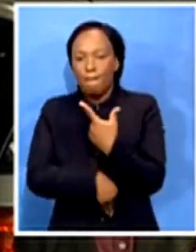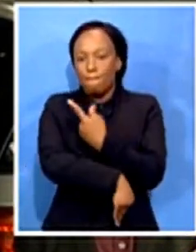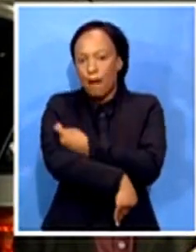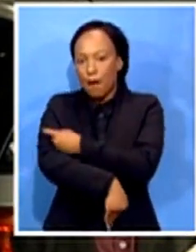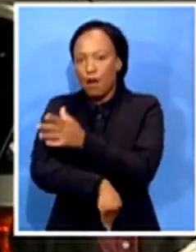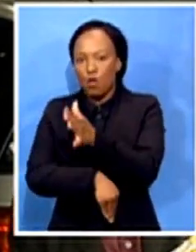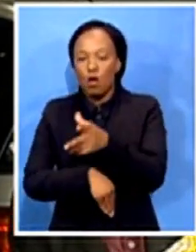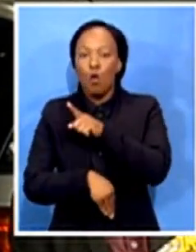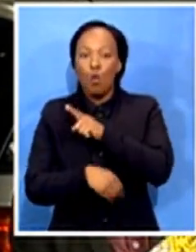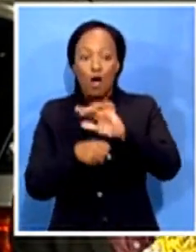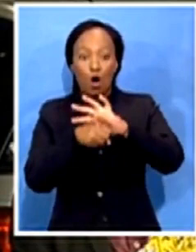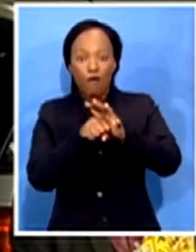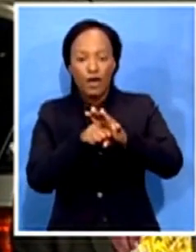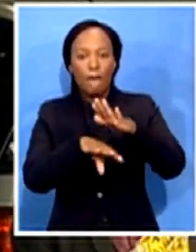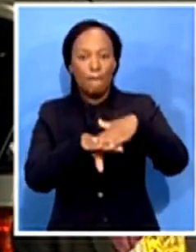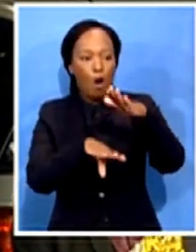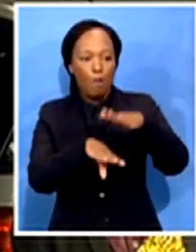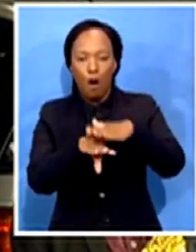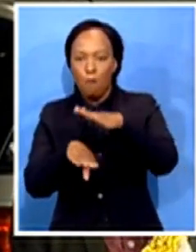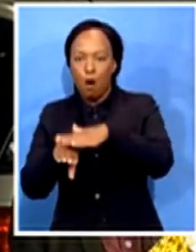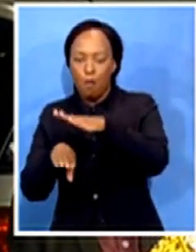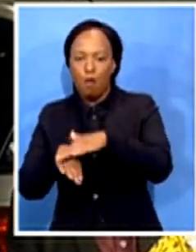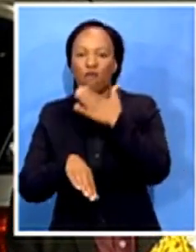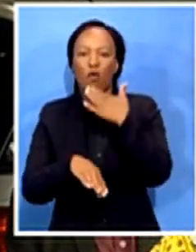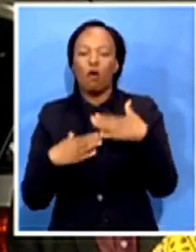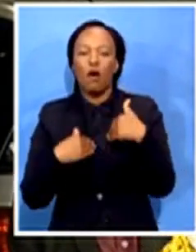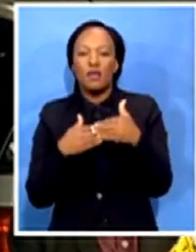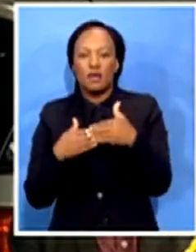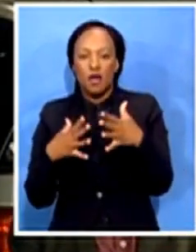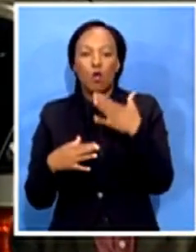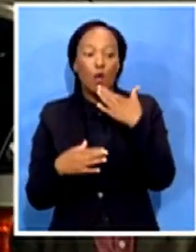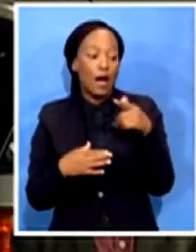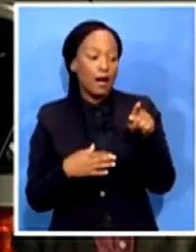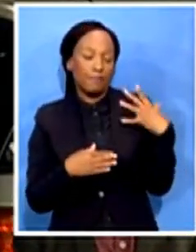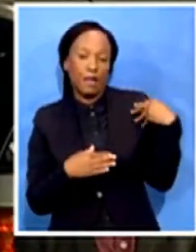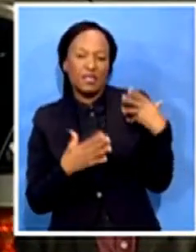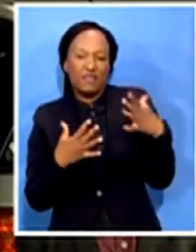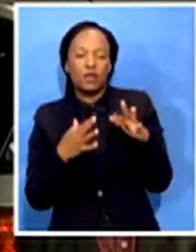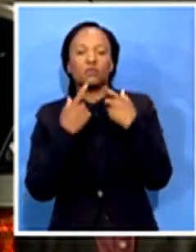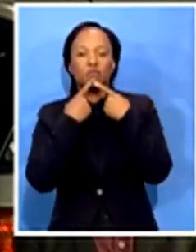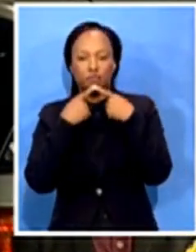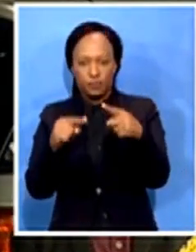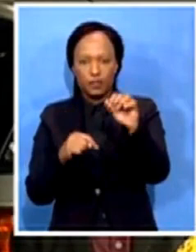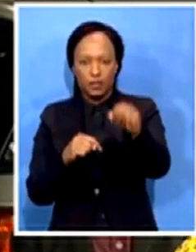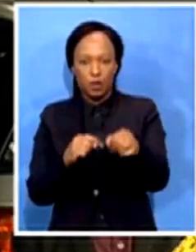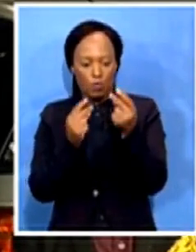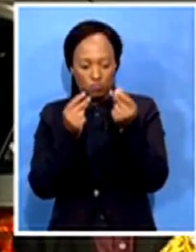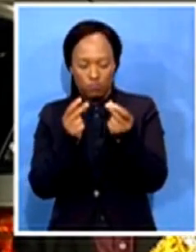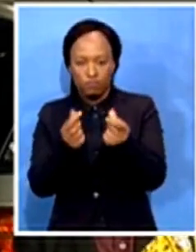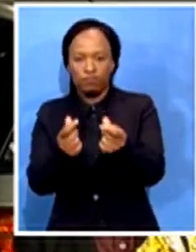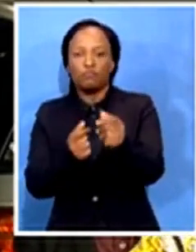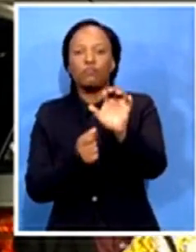am very happy that the minister has announced that there is much more speedy response to the vaccine